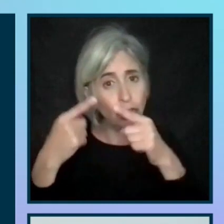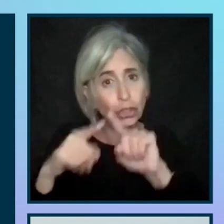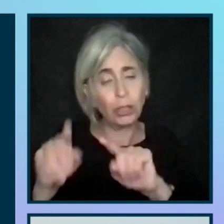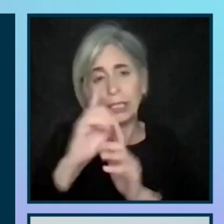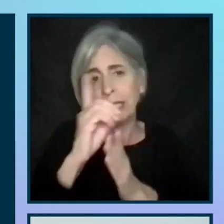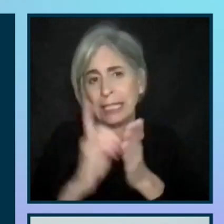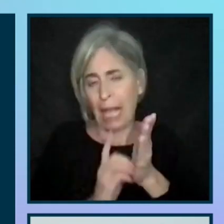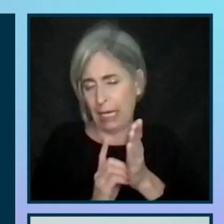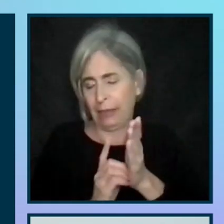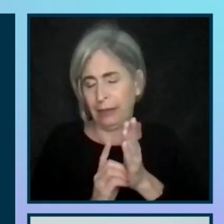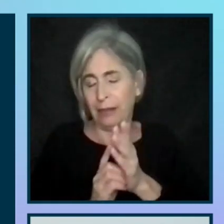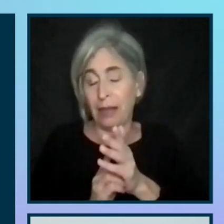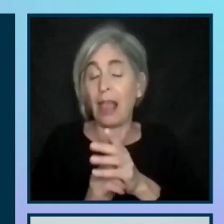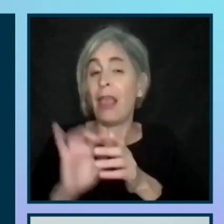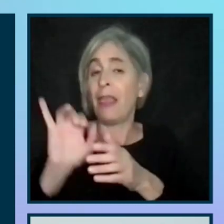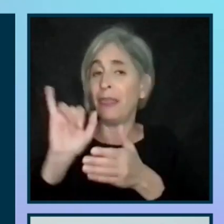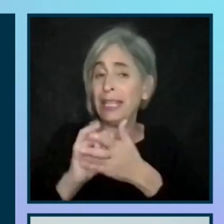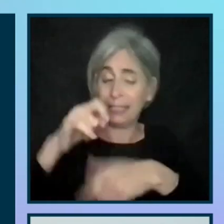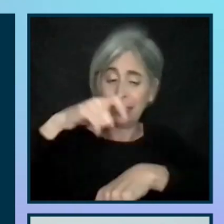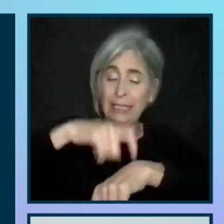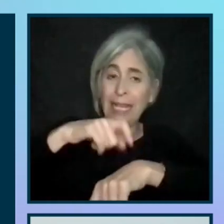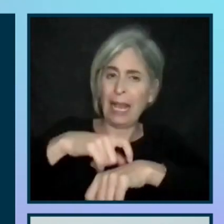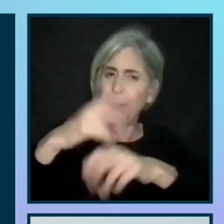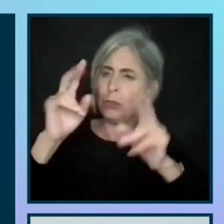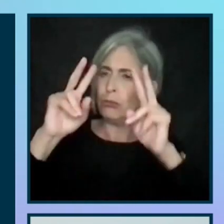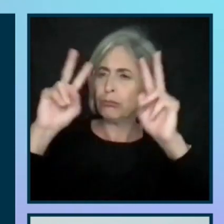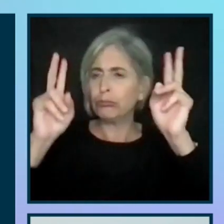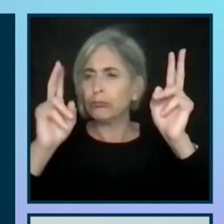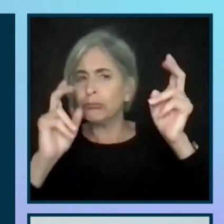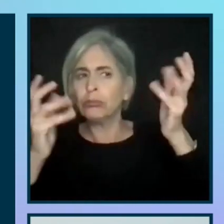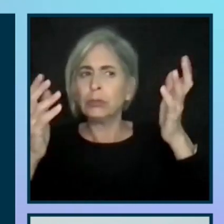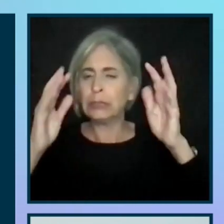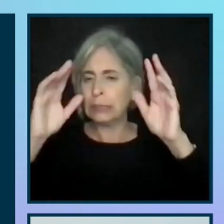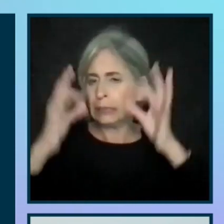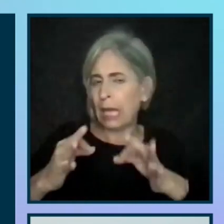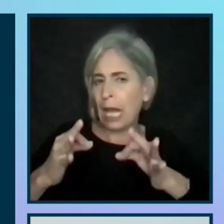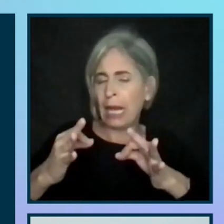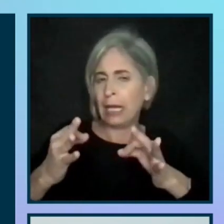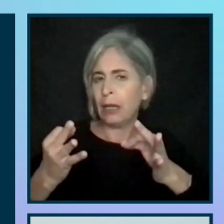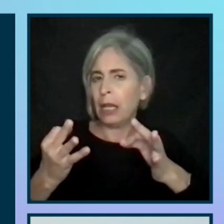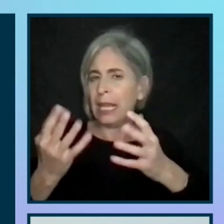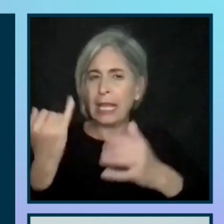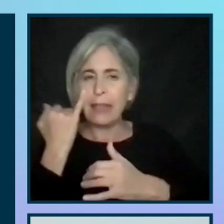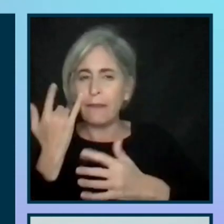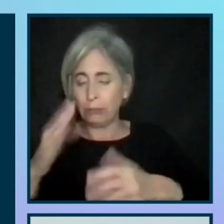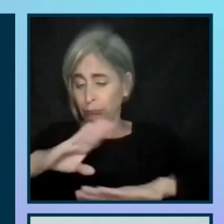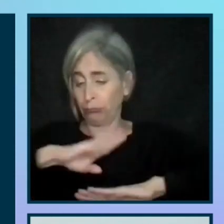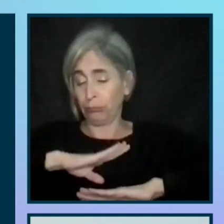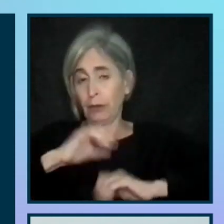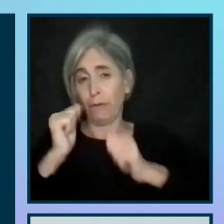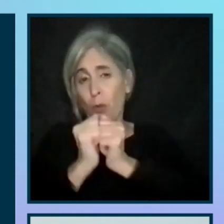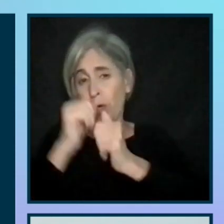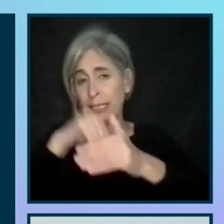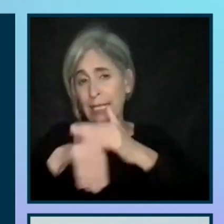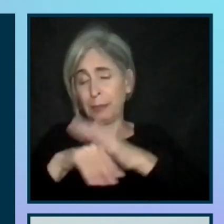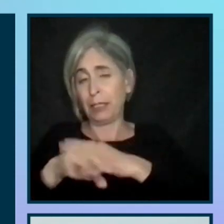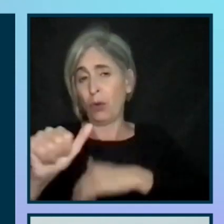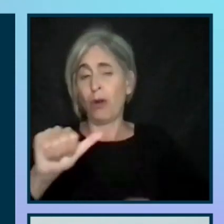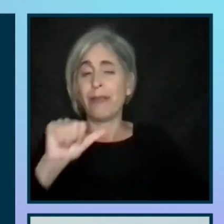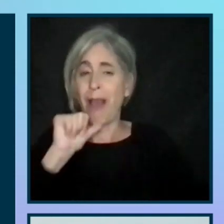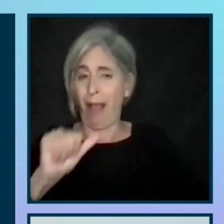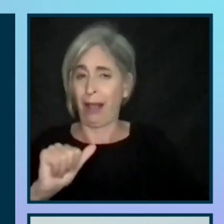And this is the phase where you really bake in accessibility before it goes into development and before it is shipped.